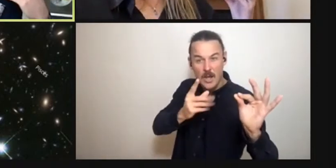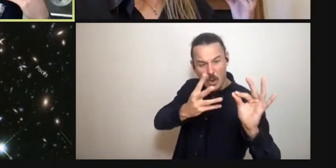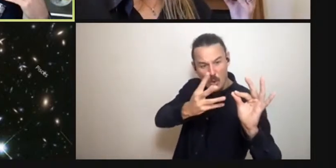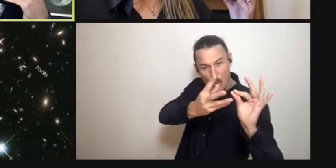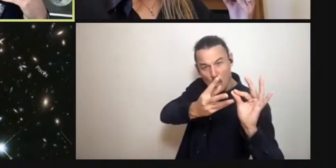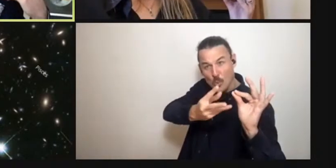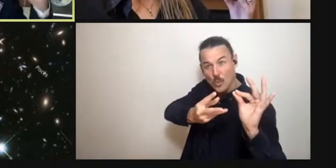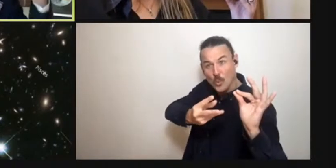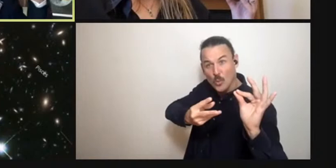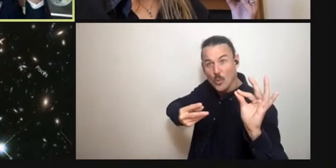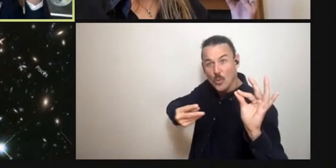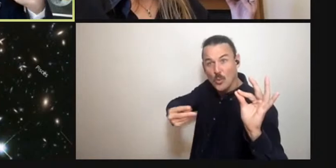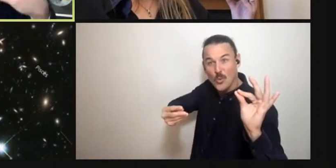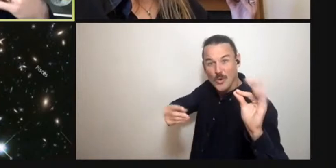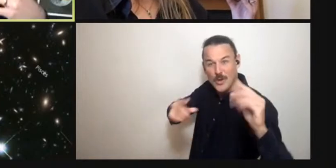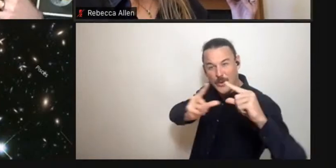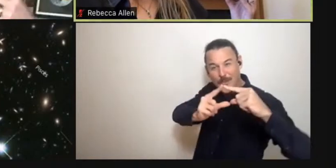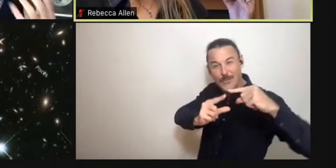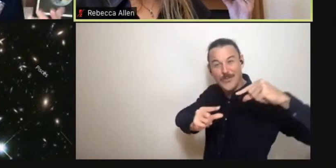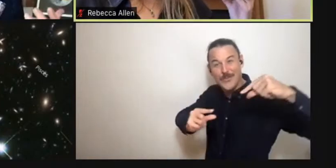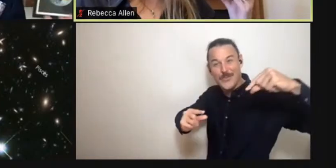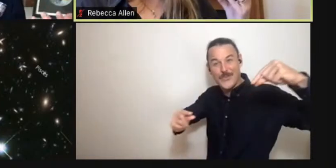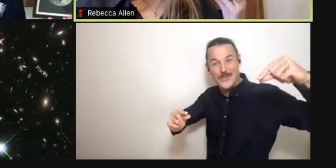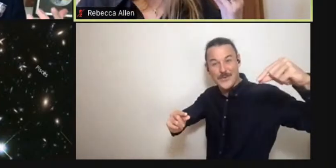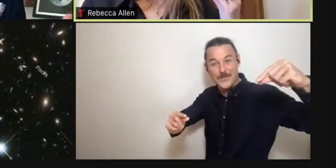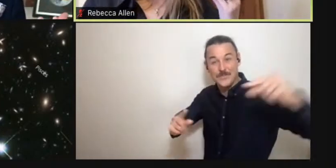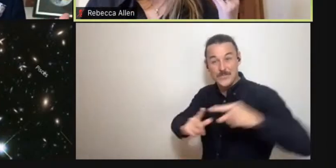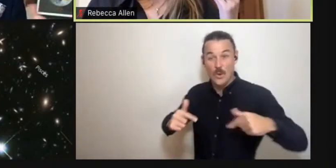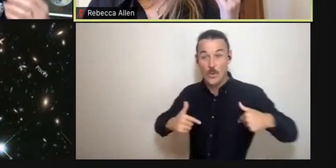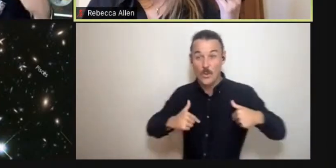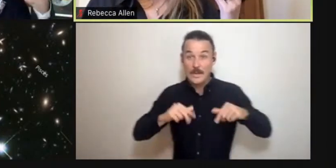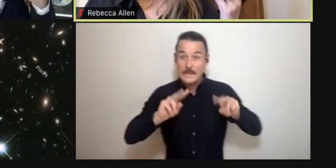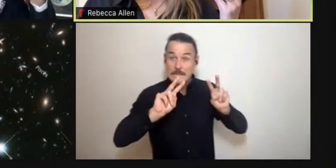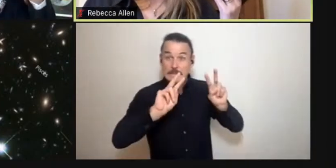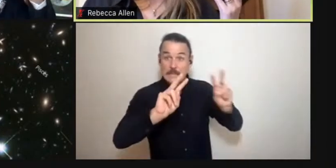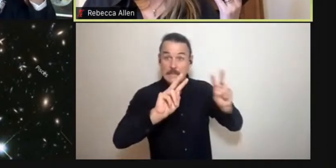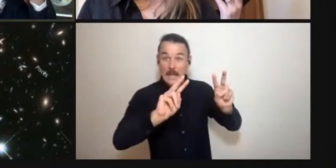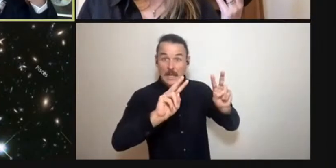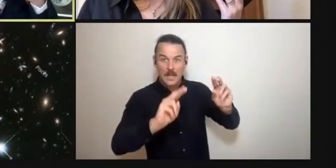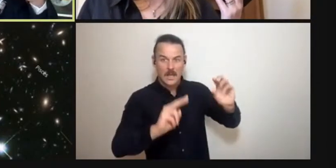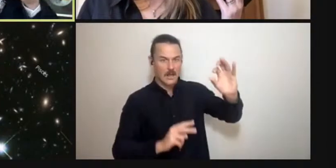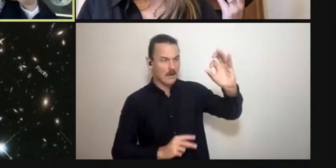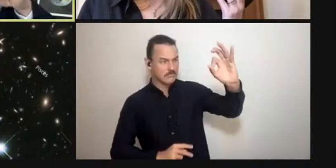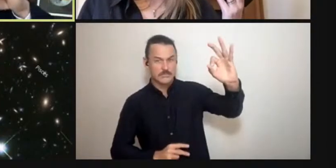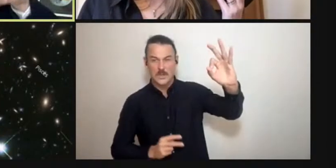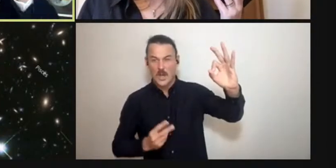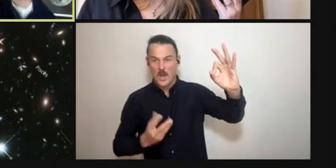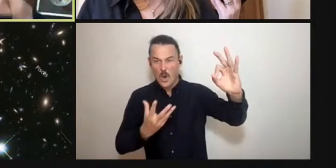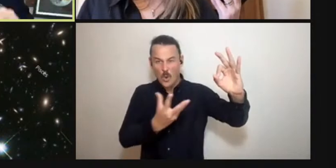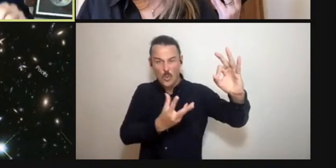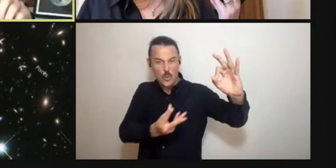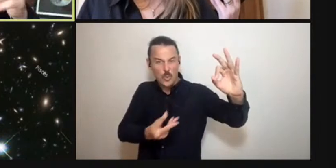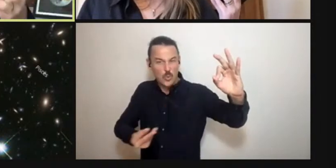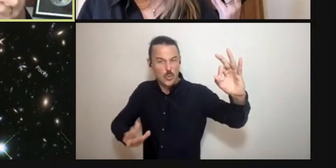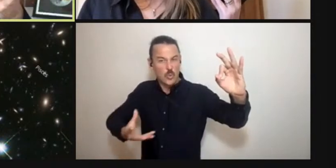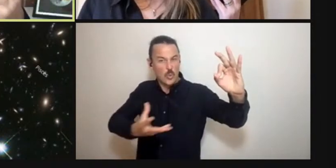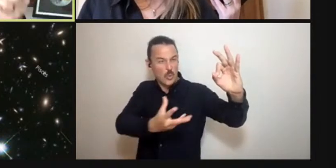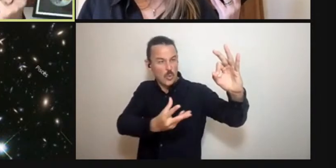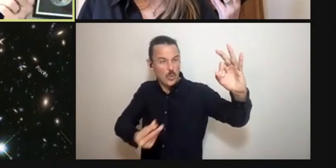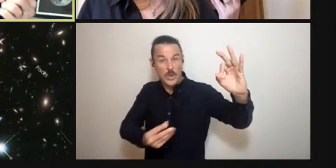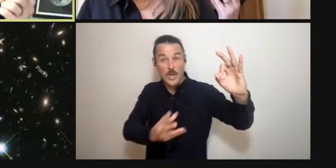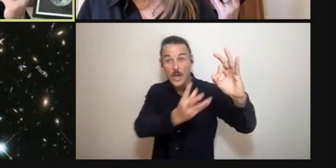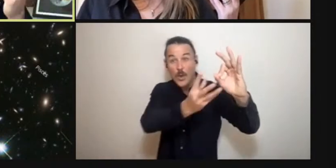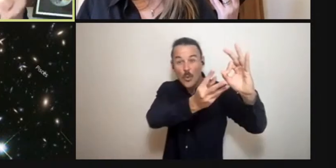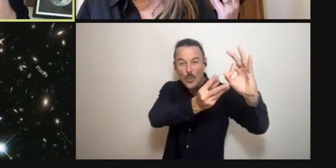cluster, from our point of view, streams towards pictures of galaxies, essentially, are being distorted and twisted and formed into